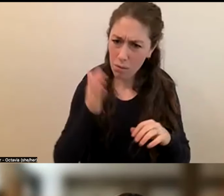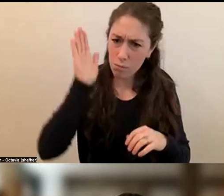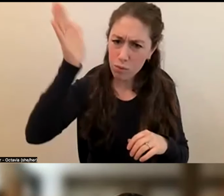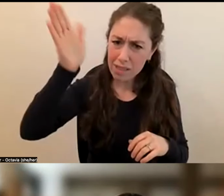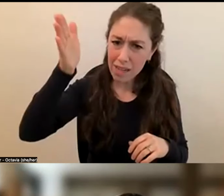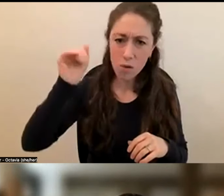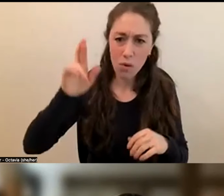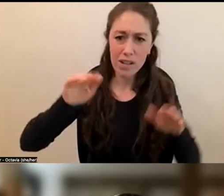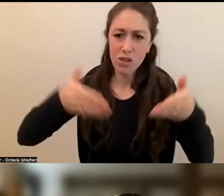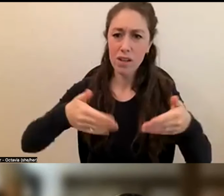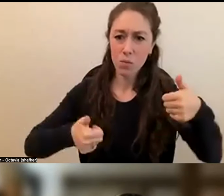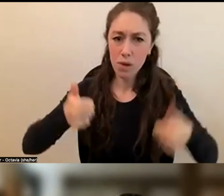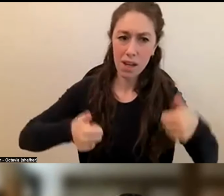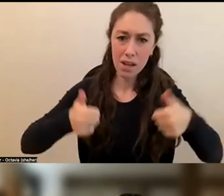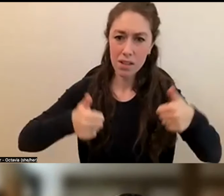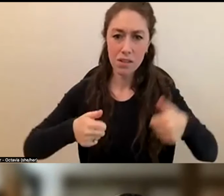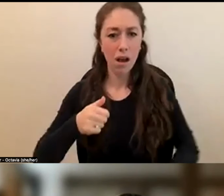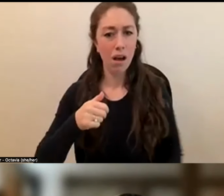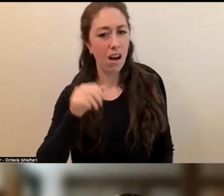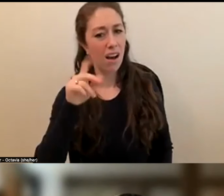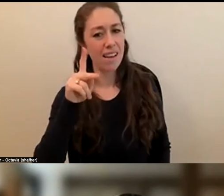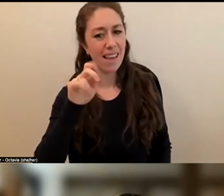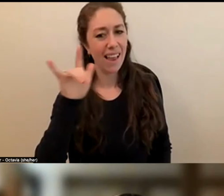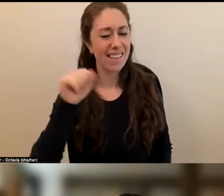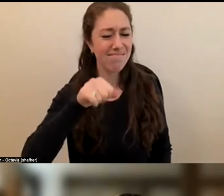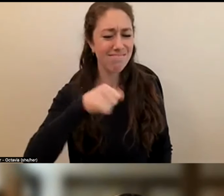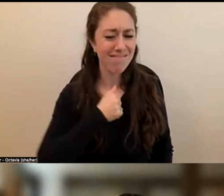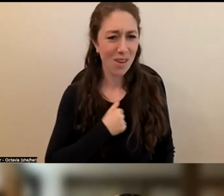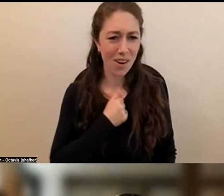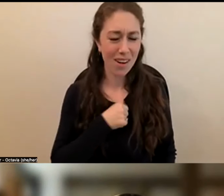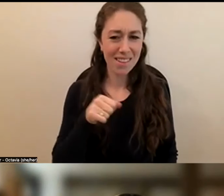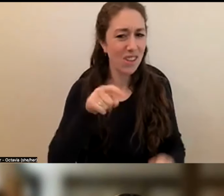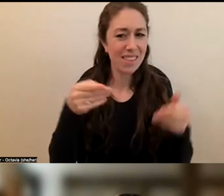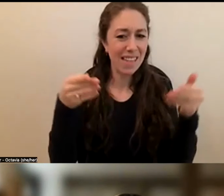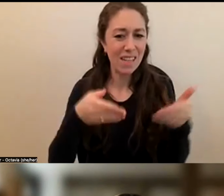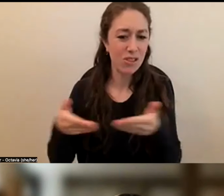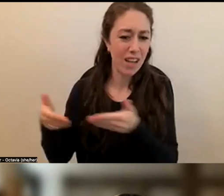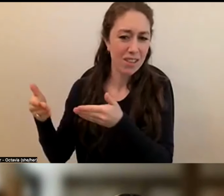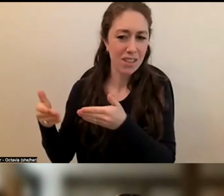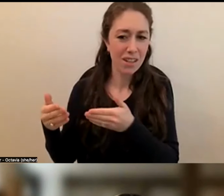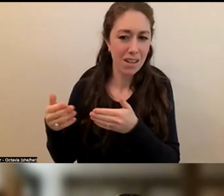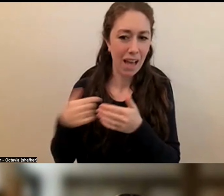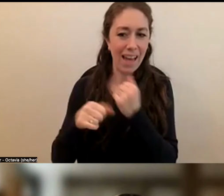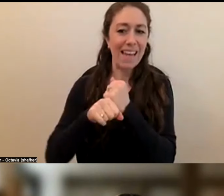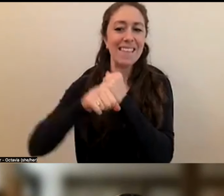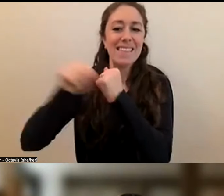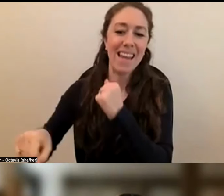just introduction? Yeah, I'm sorry about that. We were going to just do introduction. So we had an extended